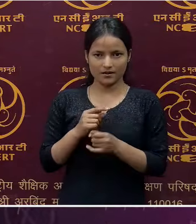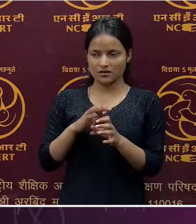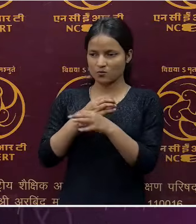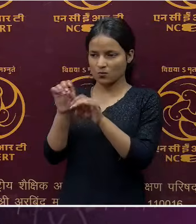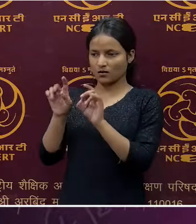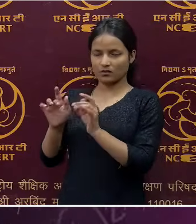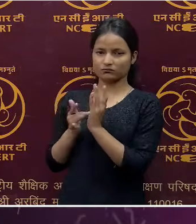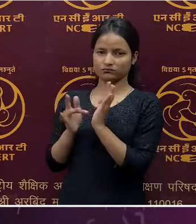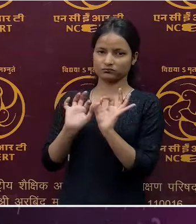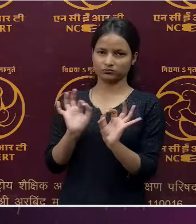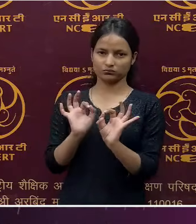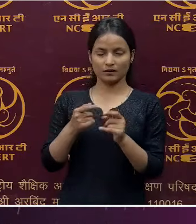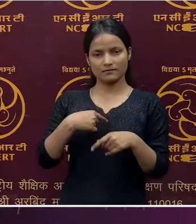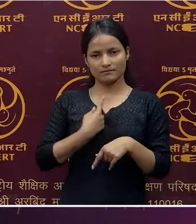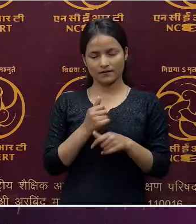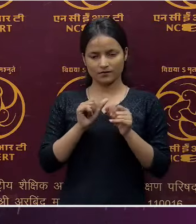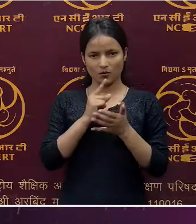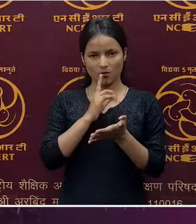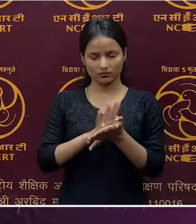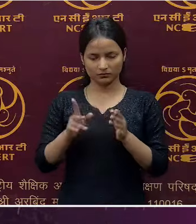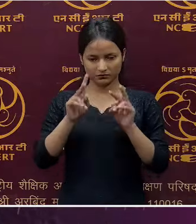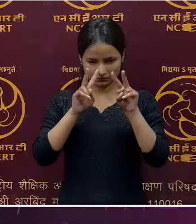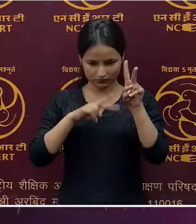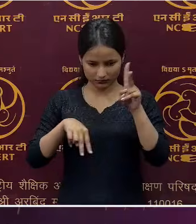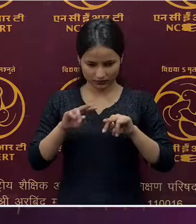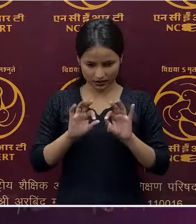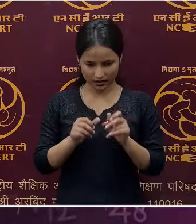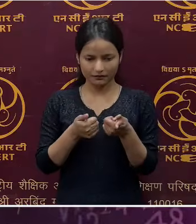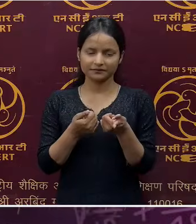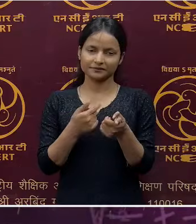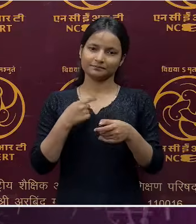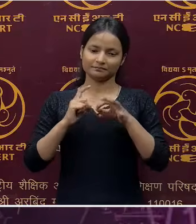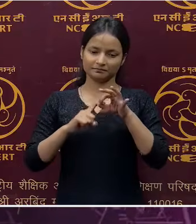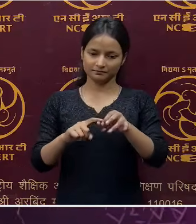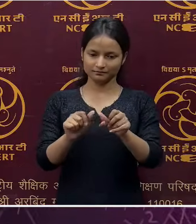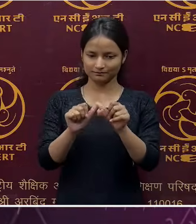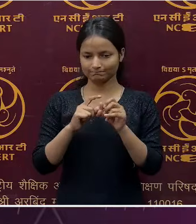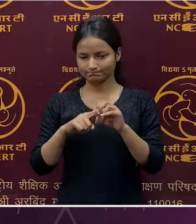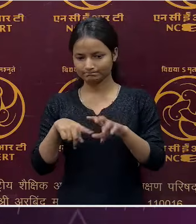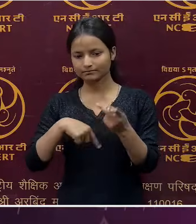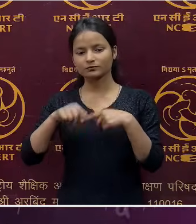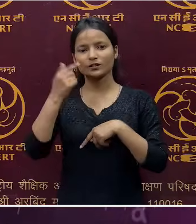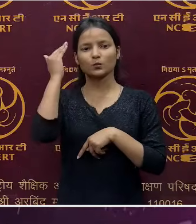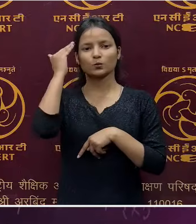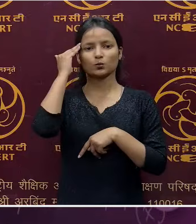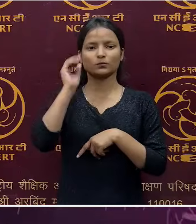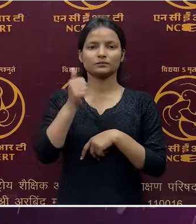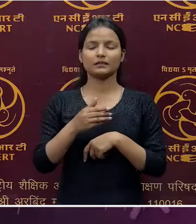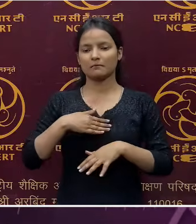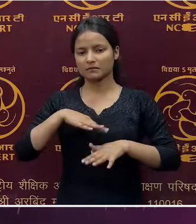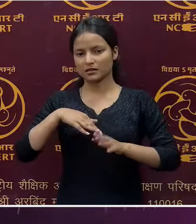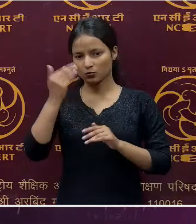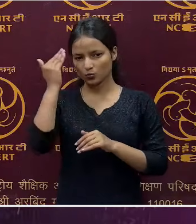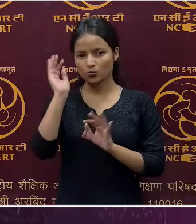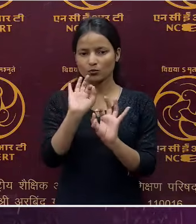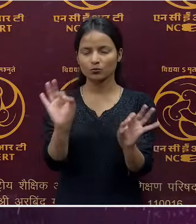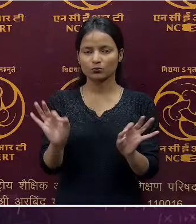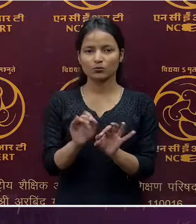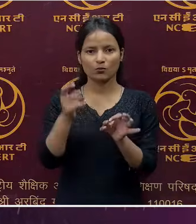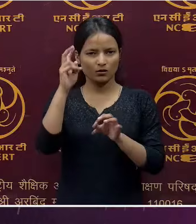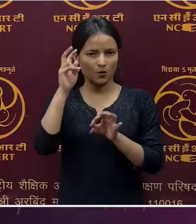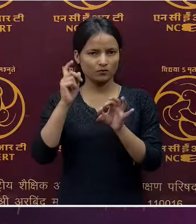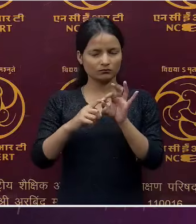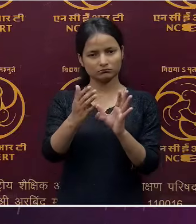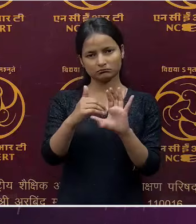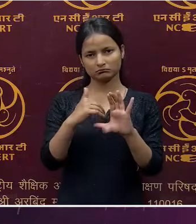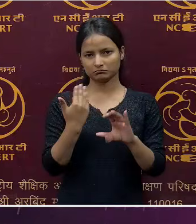here. Student need to click here. Now the question set of questions is given. Here we can see that one of the